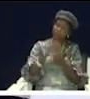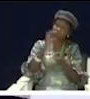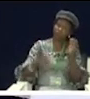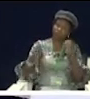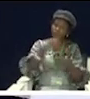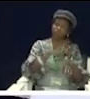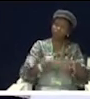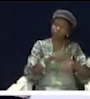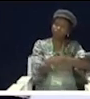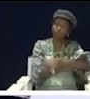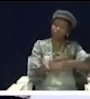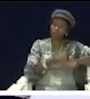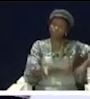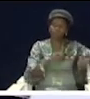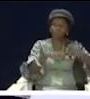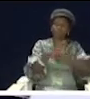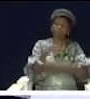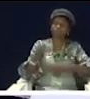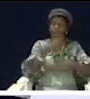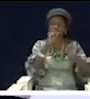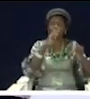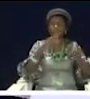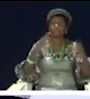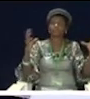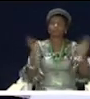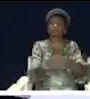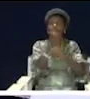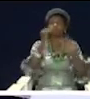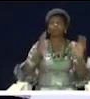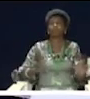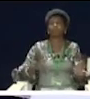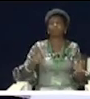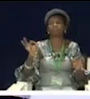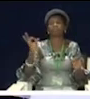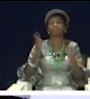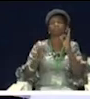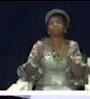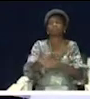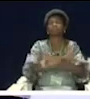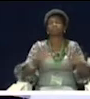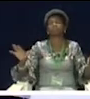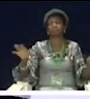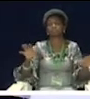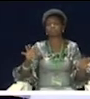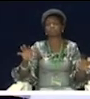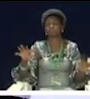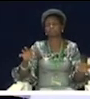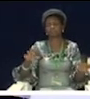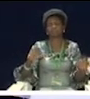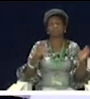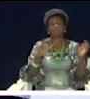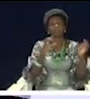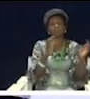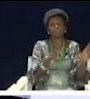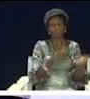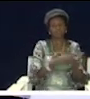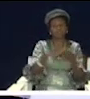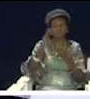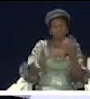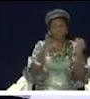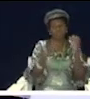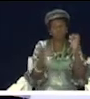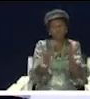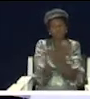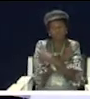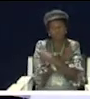of God, you can be a winner. If you don't hate holiness, if you love holiness, you